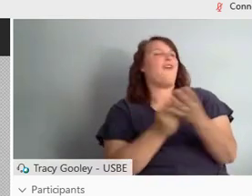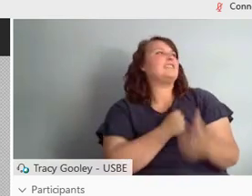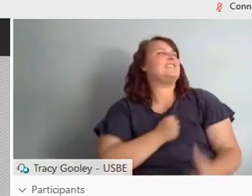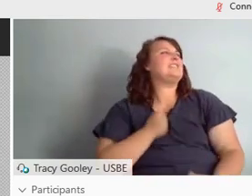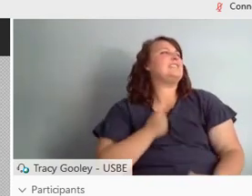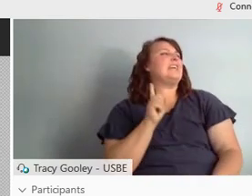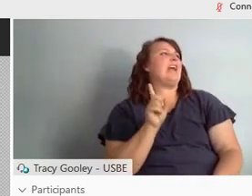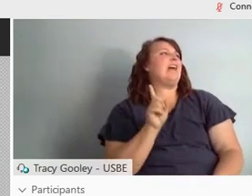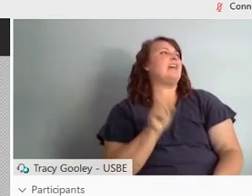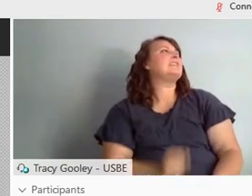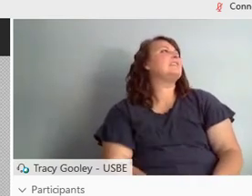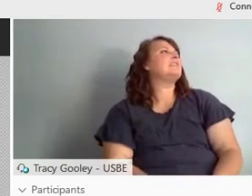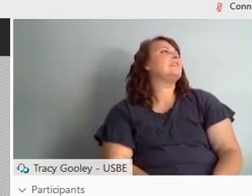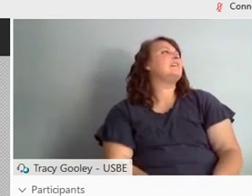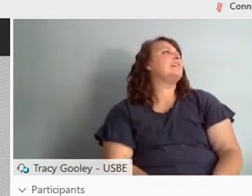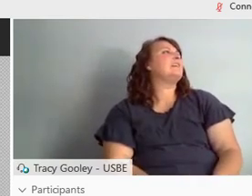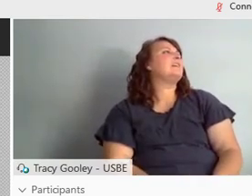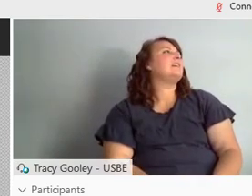not,